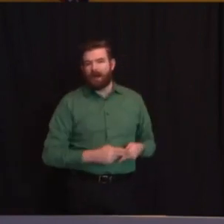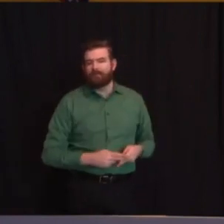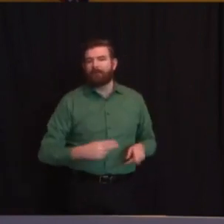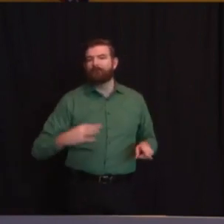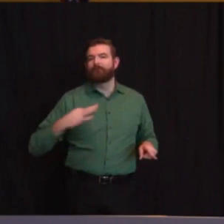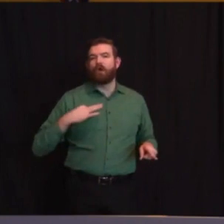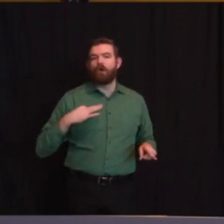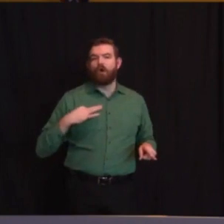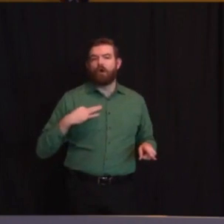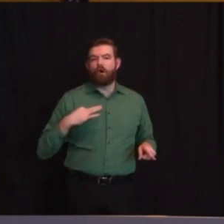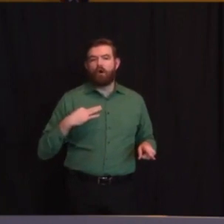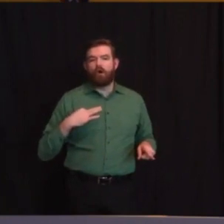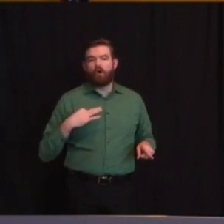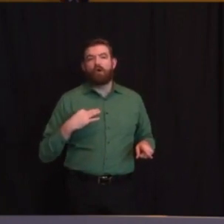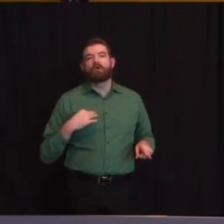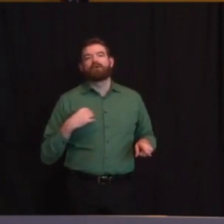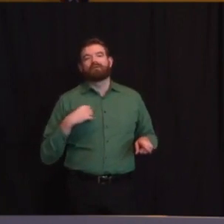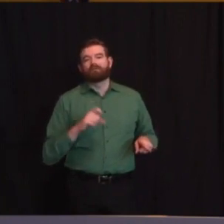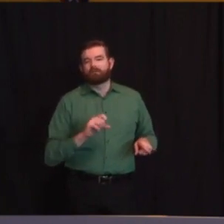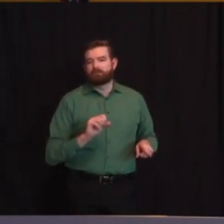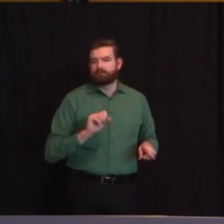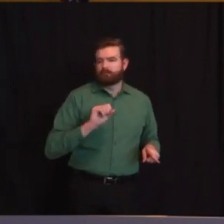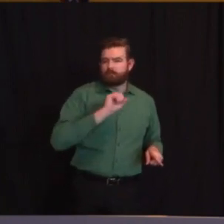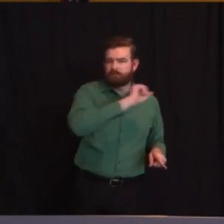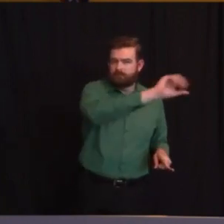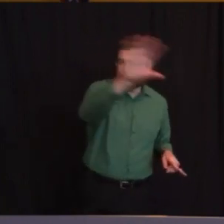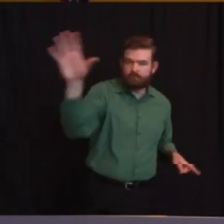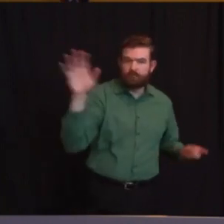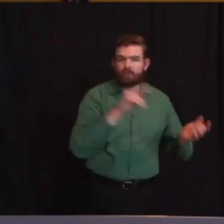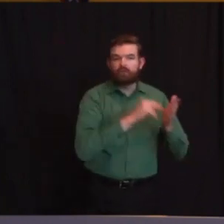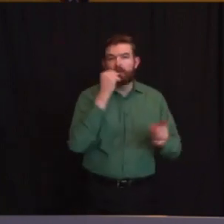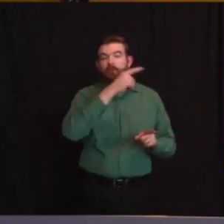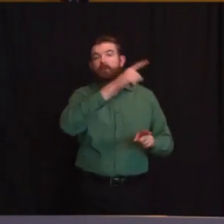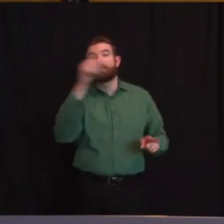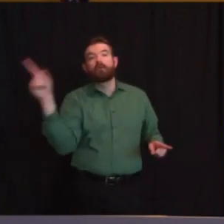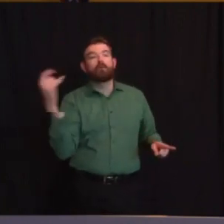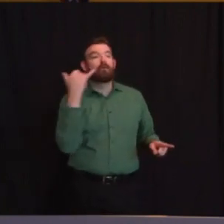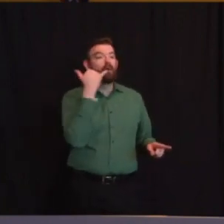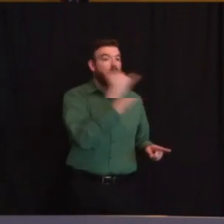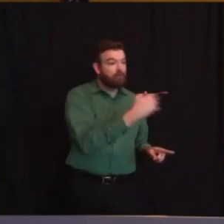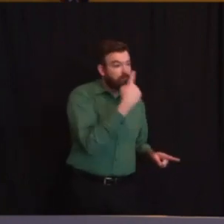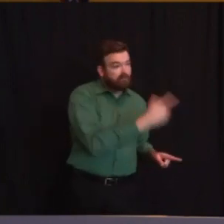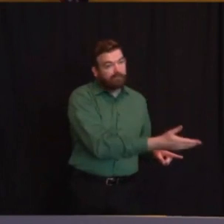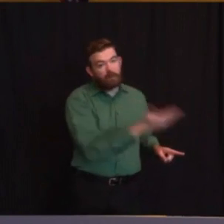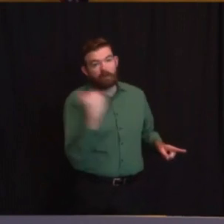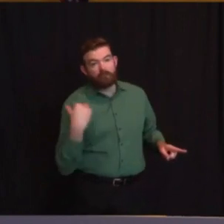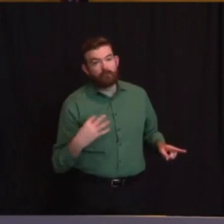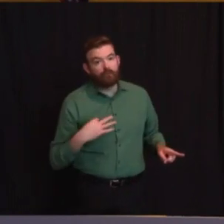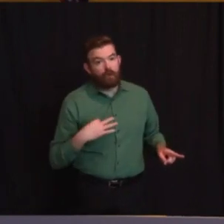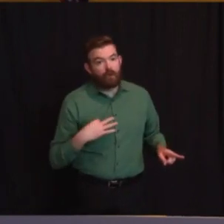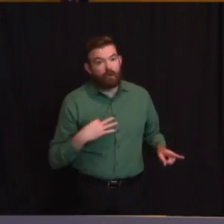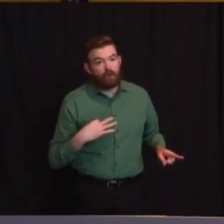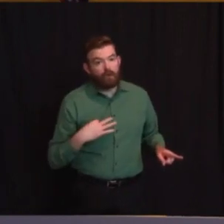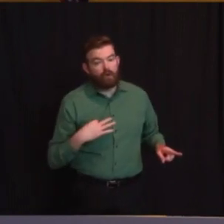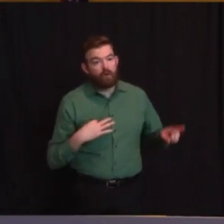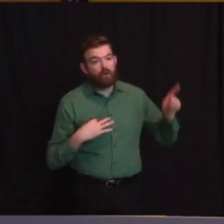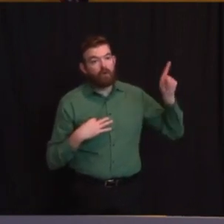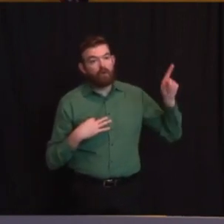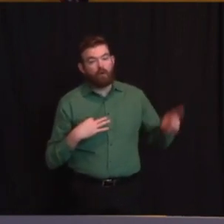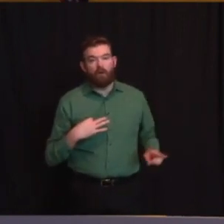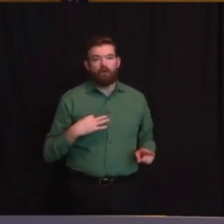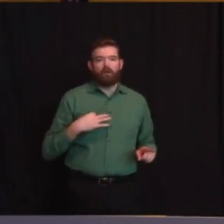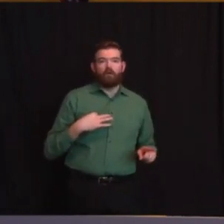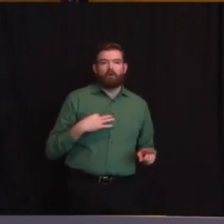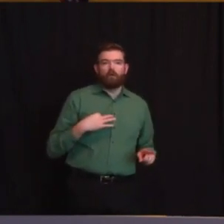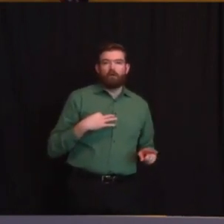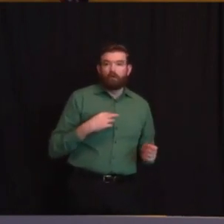homes, and when they call up to see if people can come to volunteer, not all of them are very anxious to do the work that we